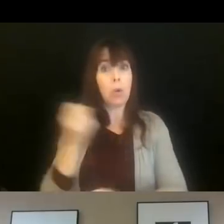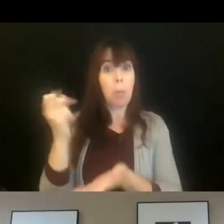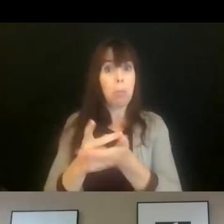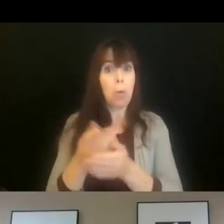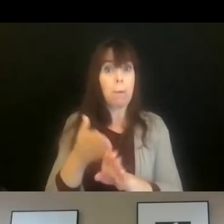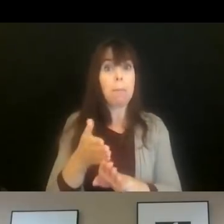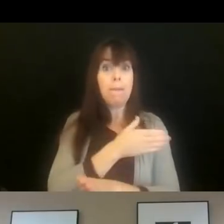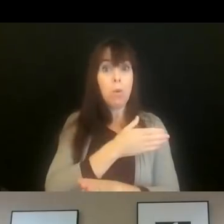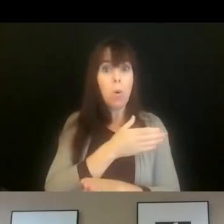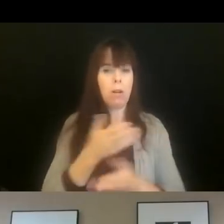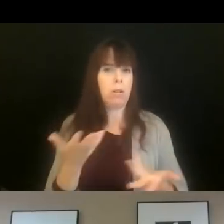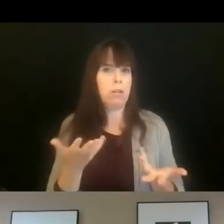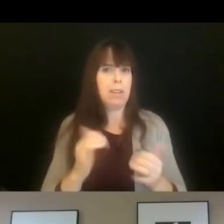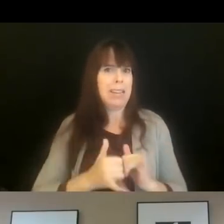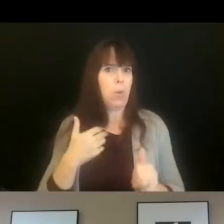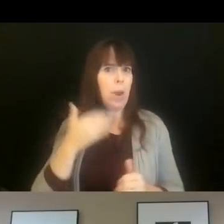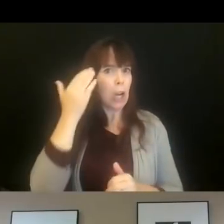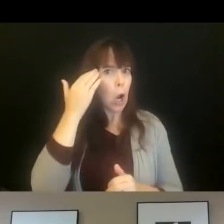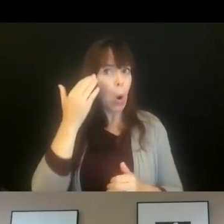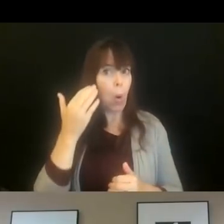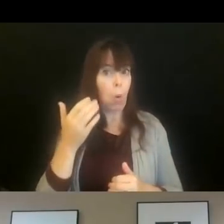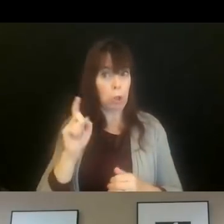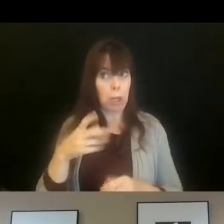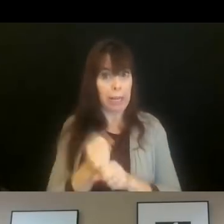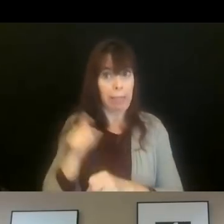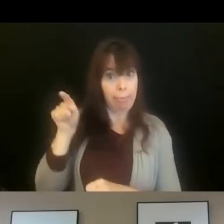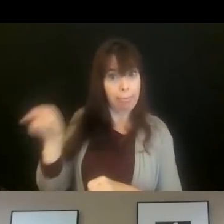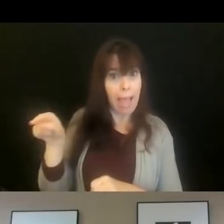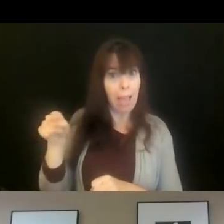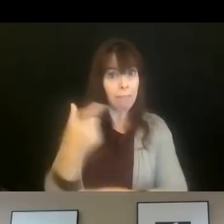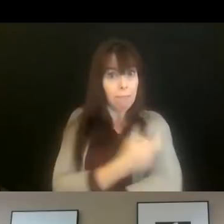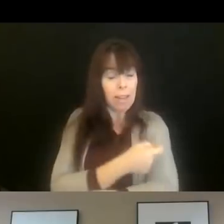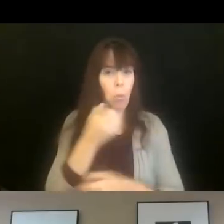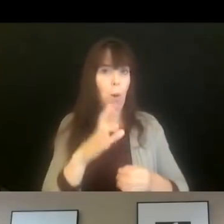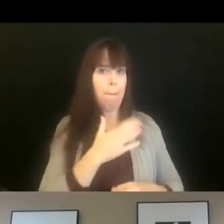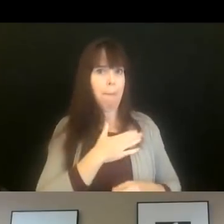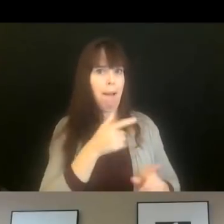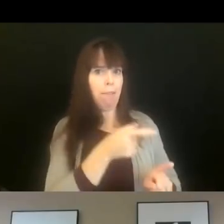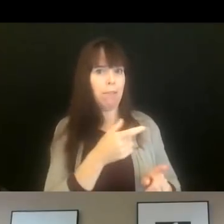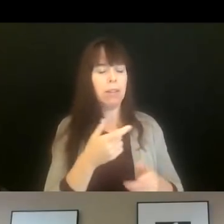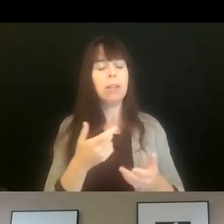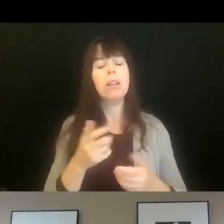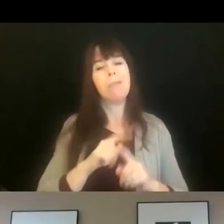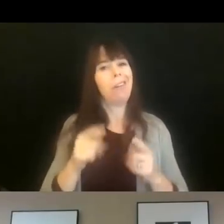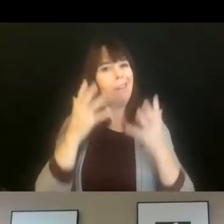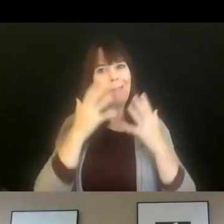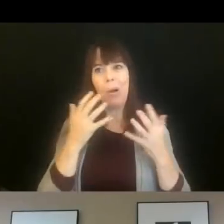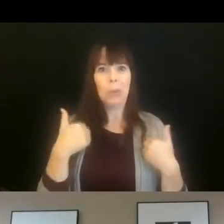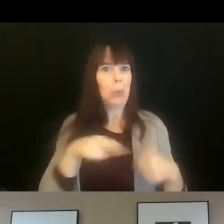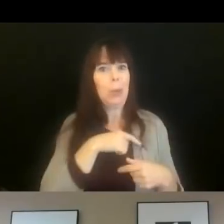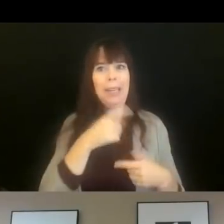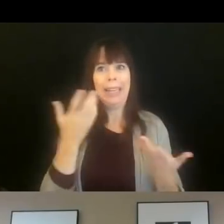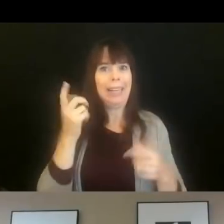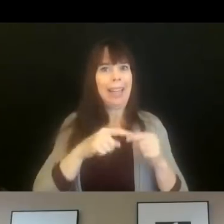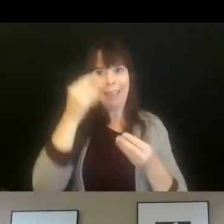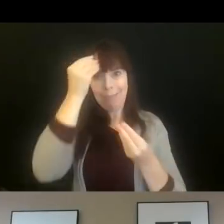earlier? How would I know whether I should be getting that different vaccine or not? Well, unfortunately, we won't be able to tell